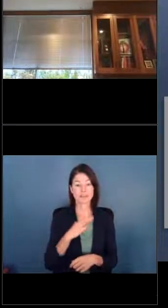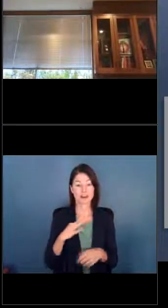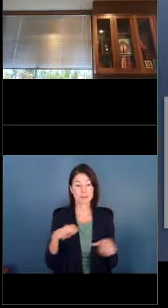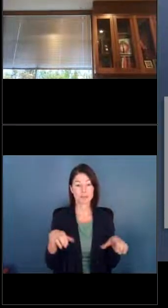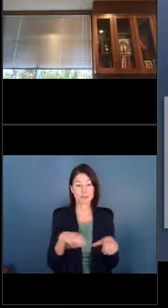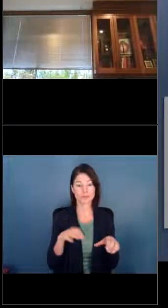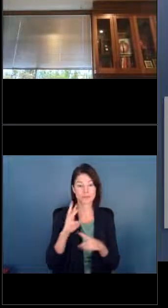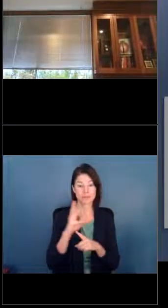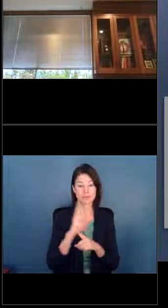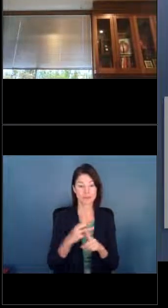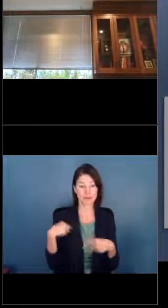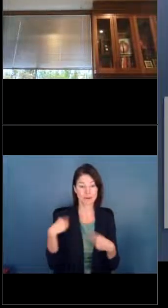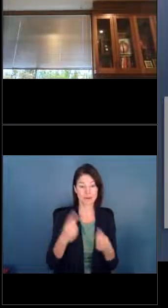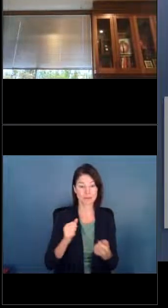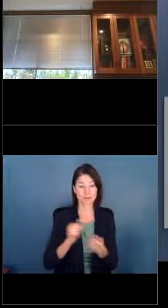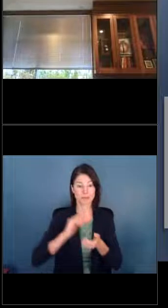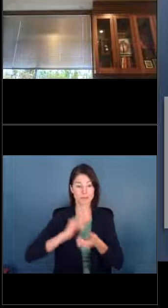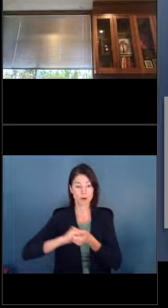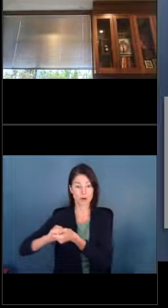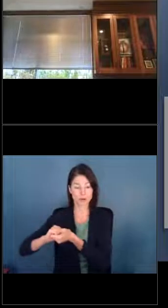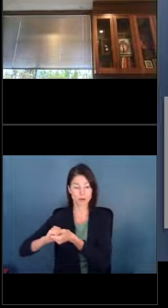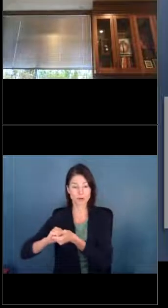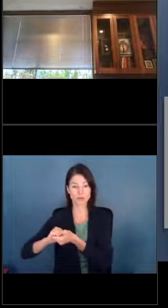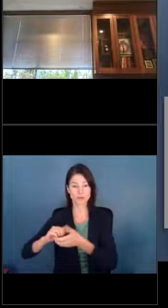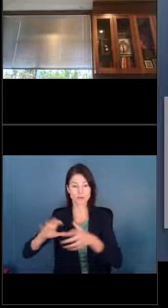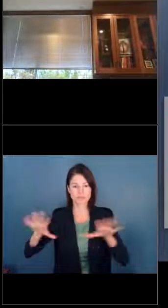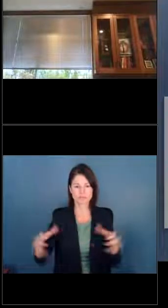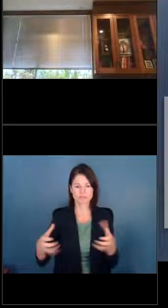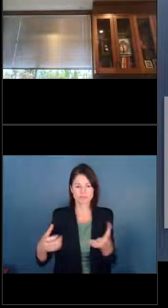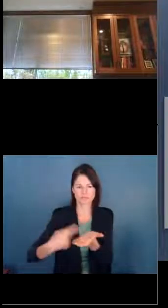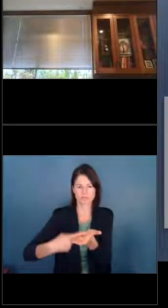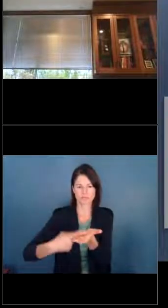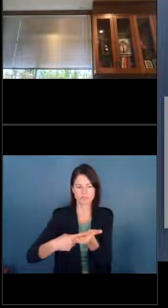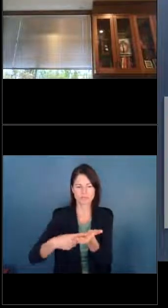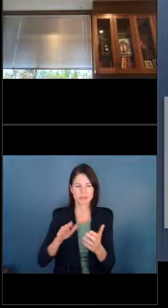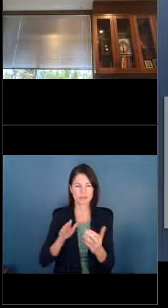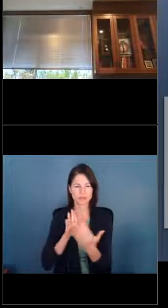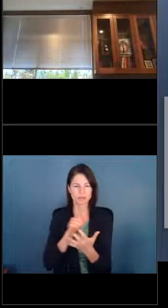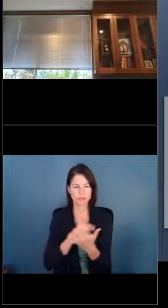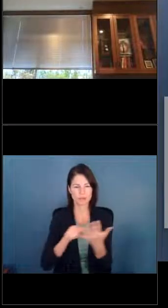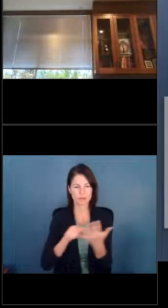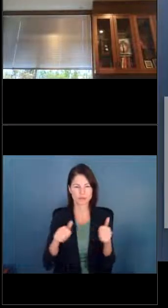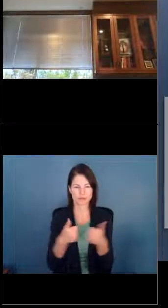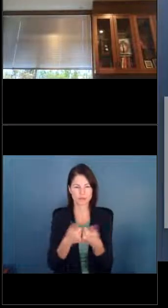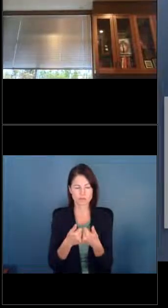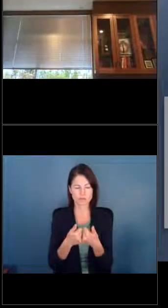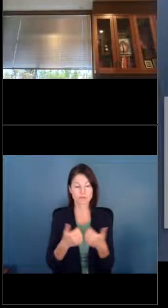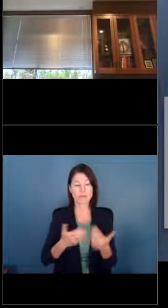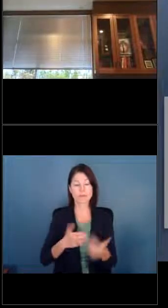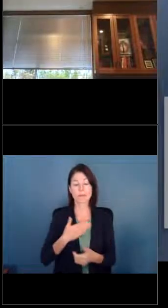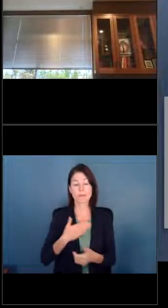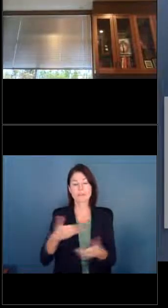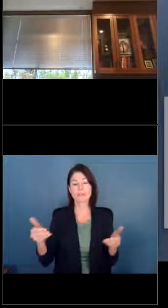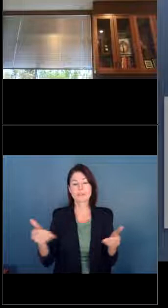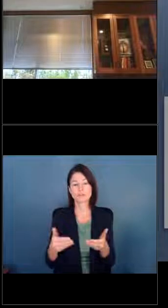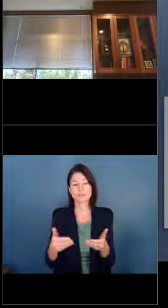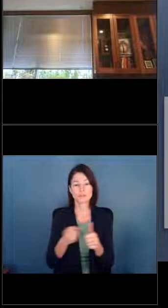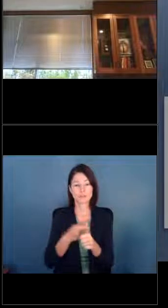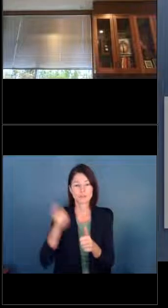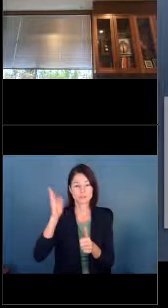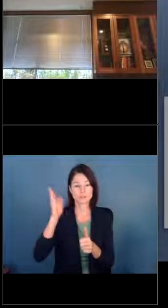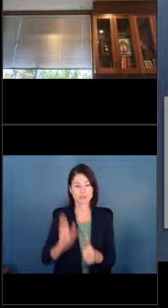6 months with partners to try and address some of those challenges. So with that, I am pleased to introduce our first speaker, Mr.